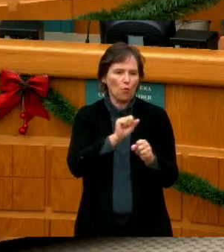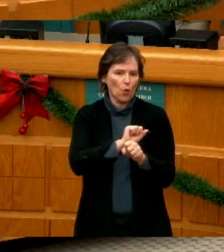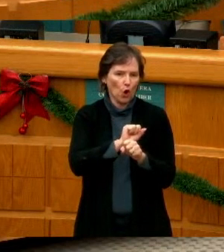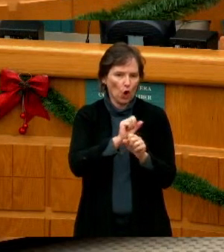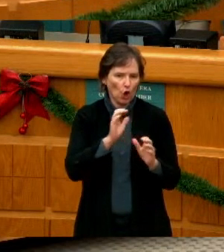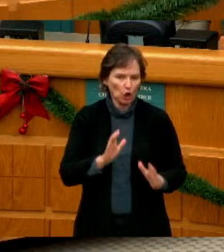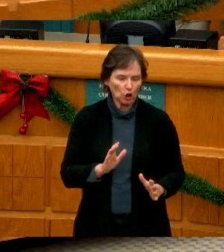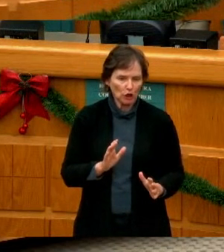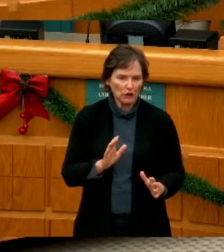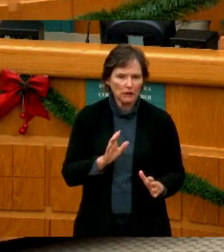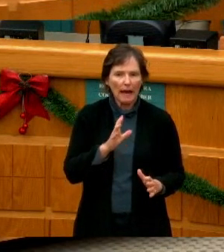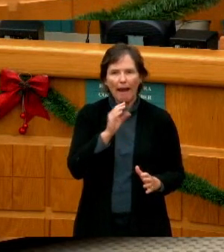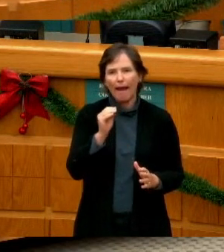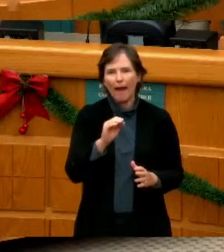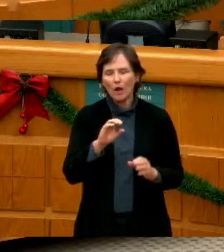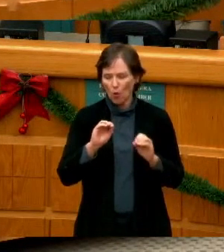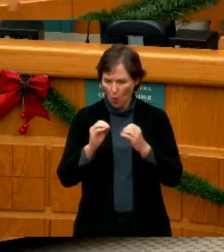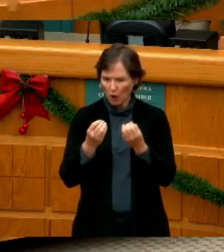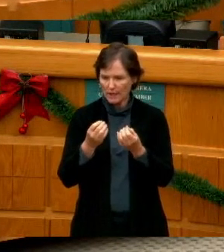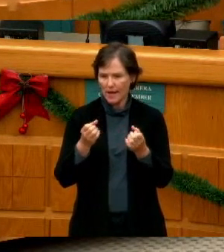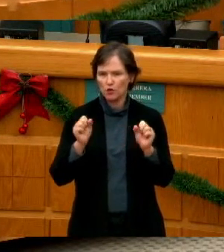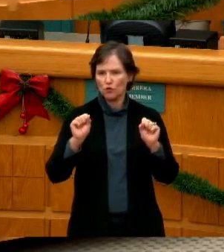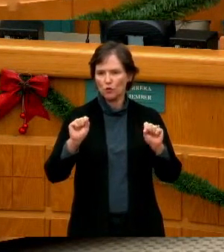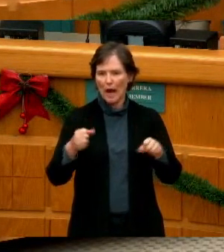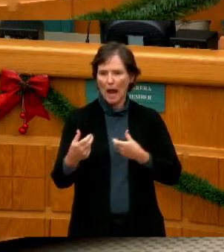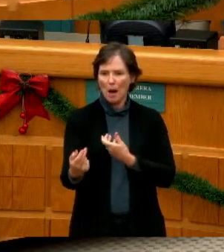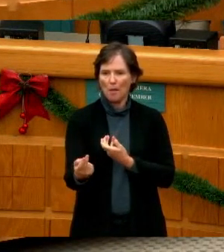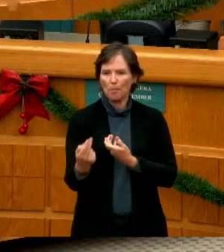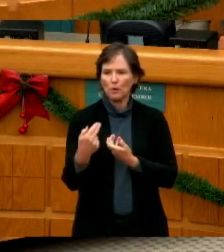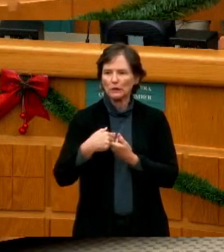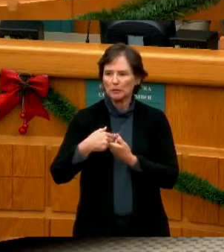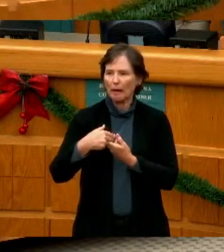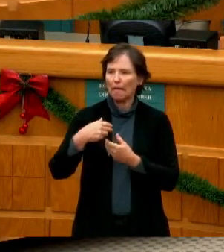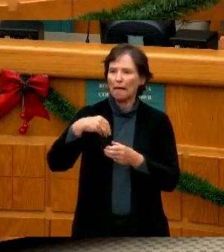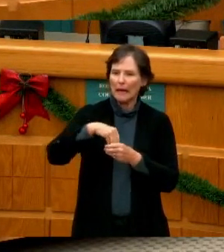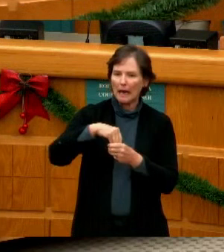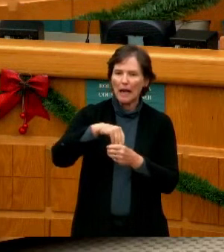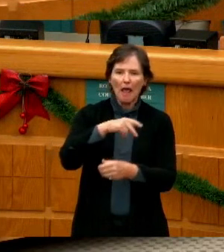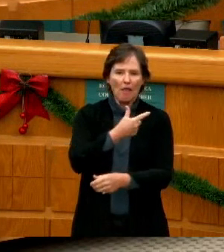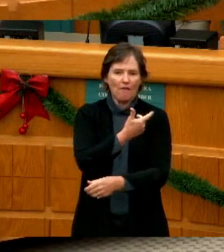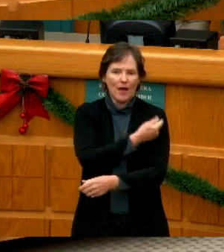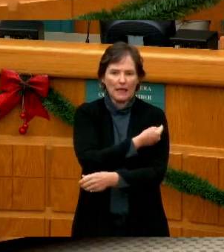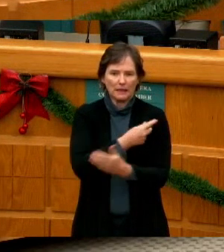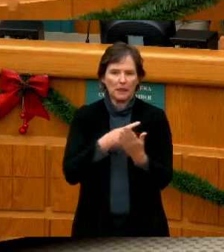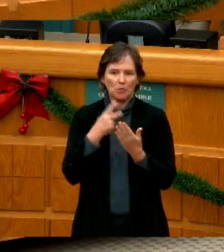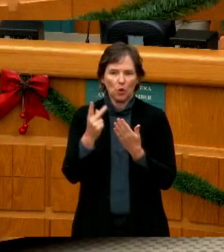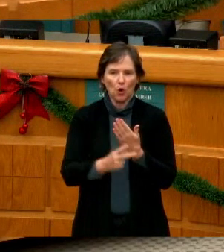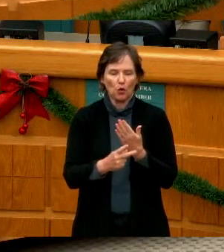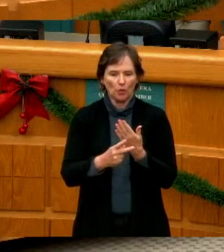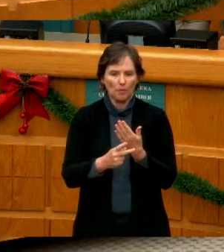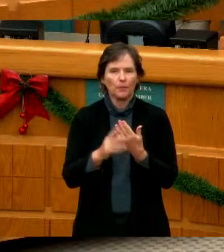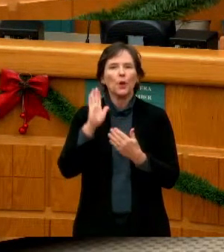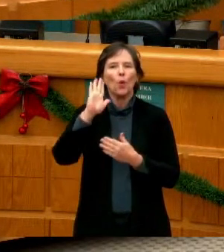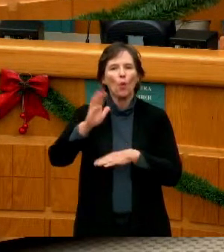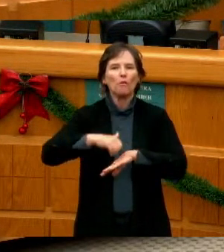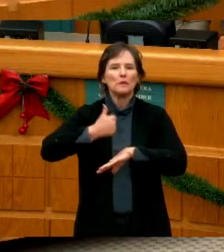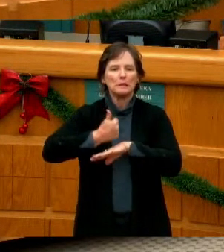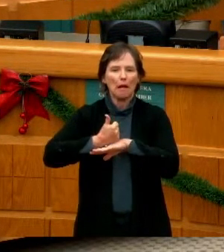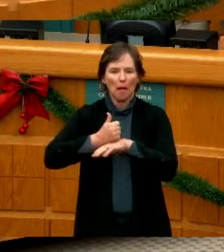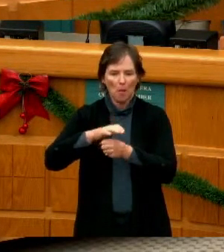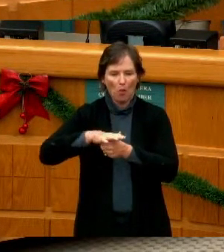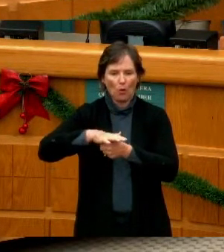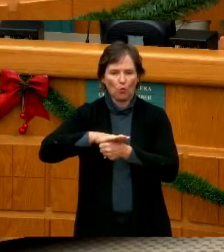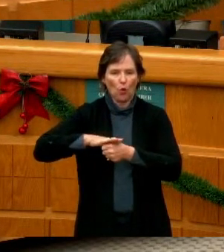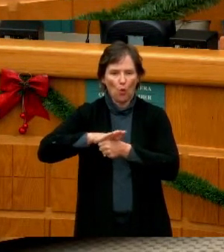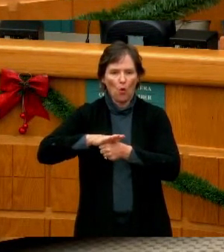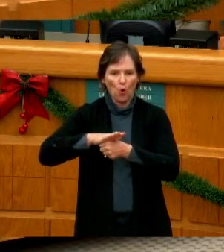and organizations that are going to be available to participate in the vaccinations, to set up all